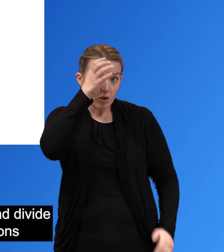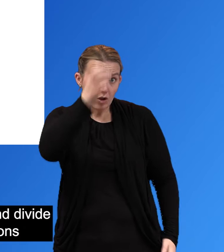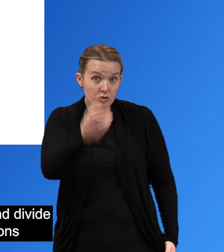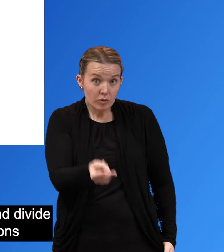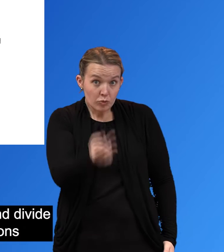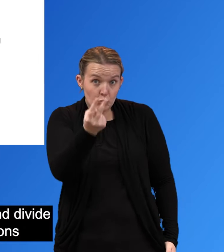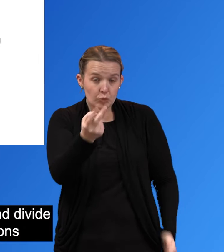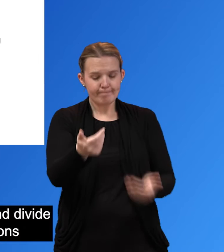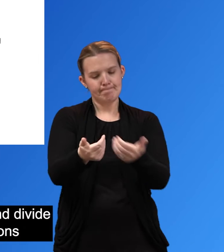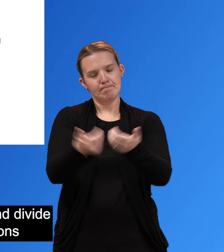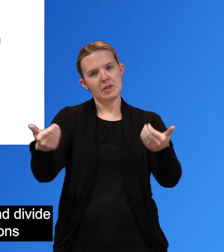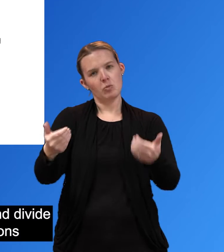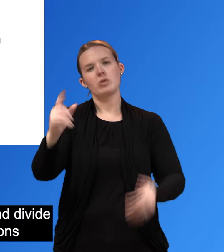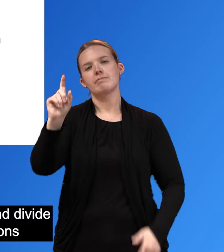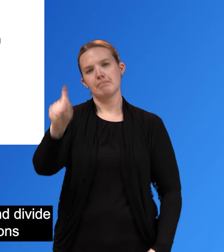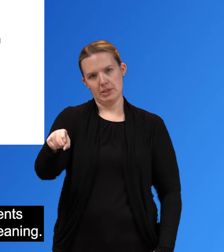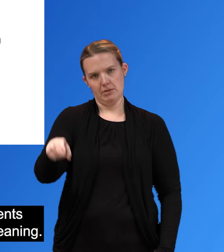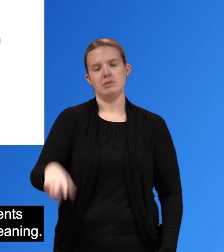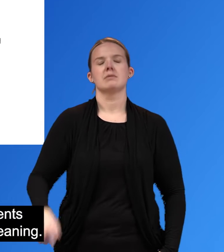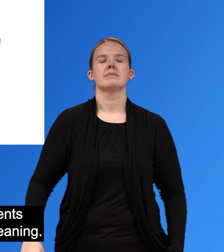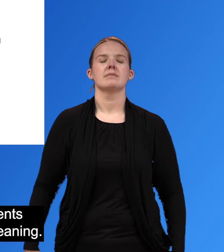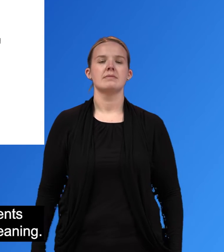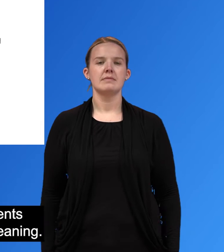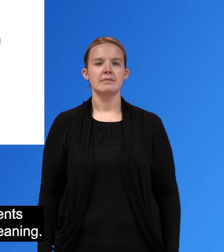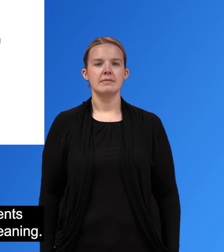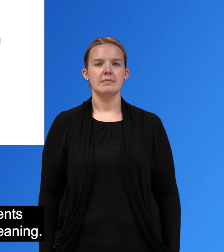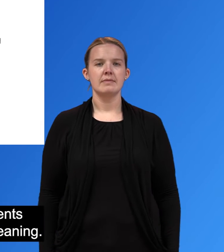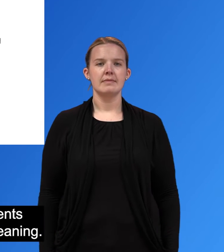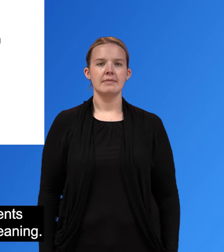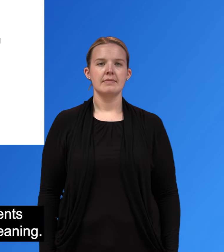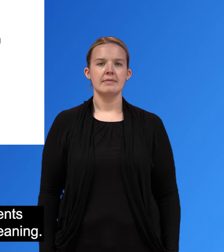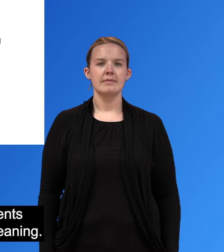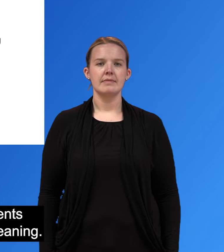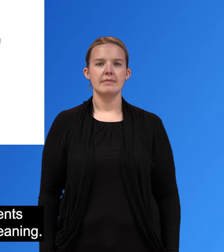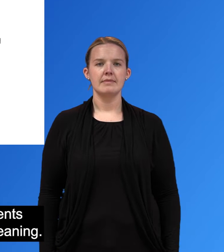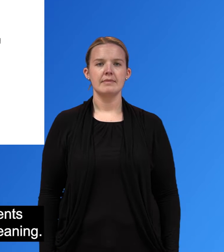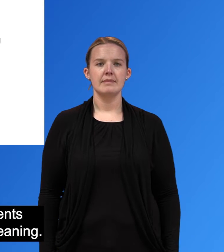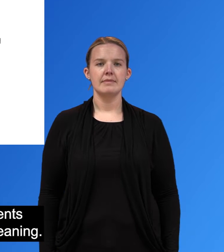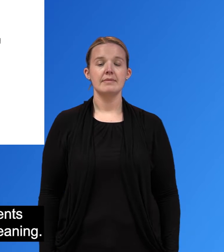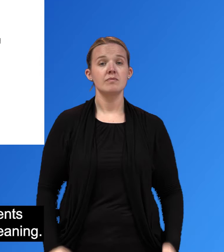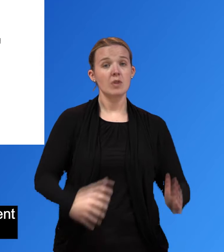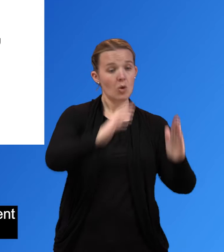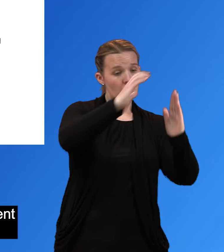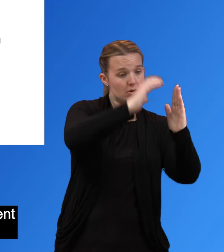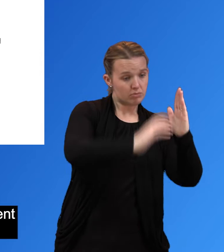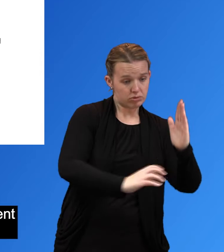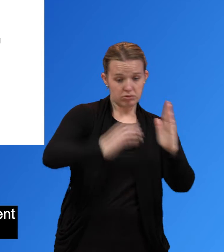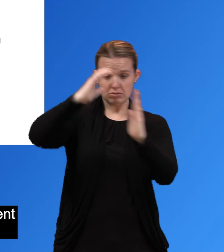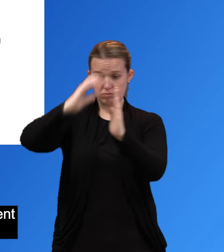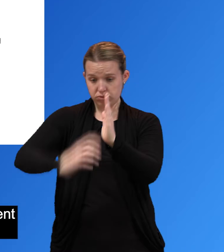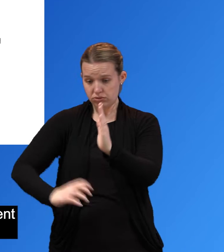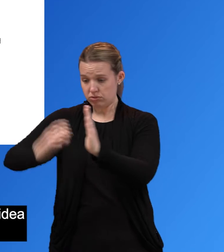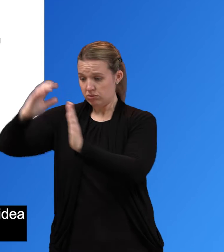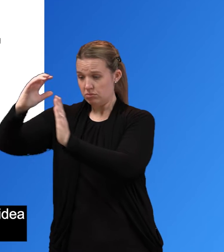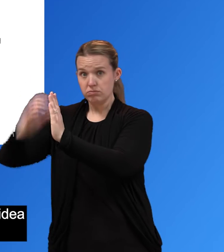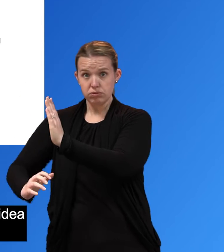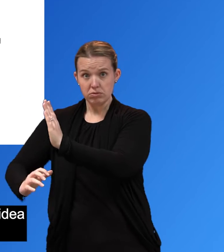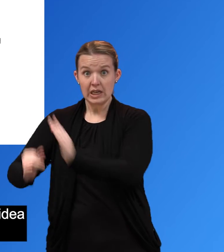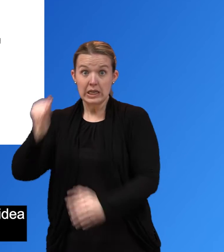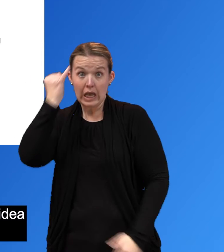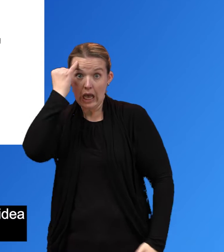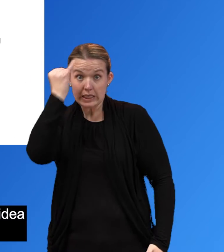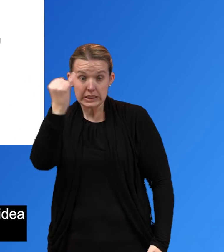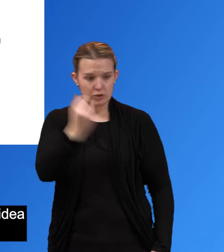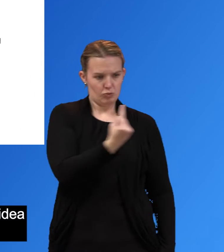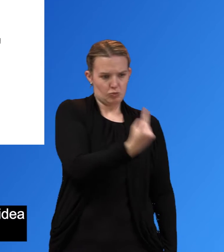Identify key concepts and divide into separate sections or separate documents with single levels of meaning. Divide the document into sections focused one